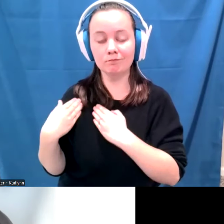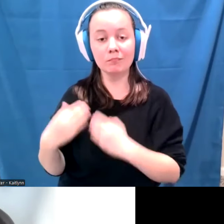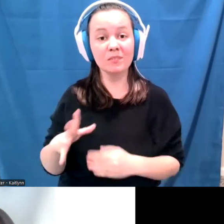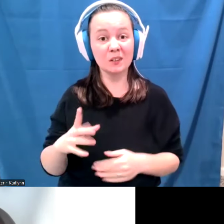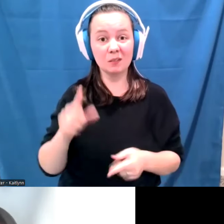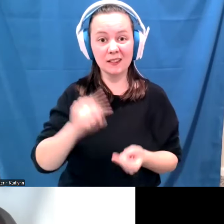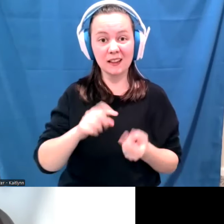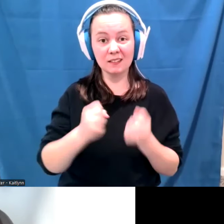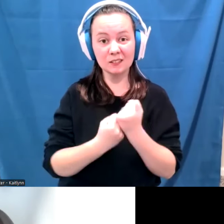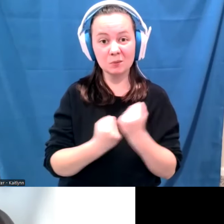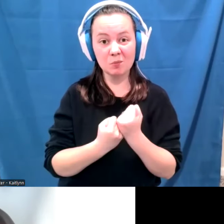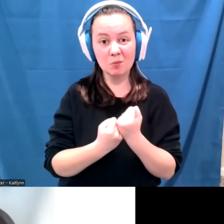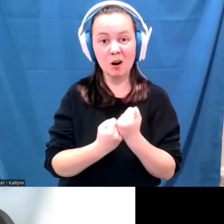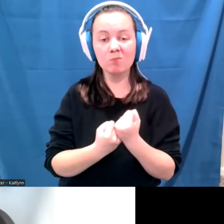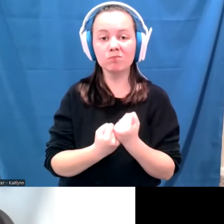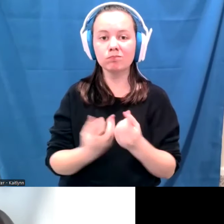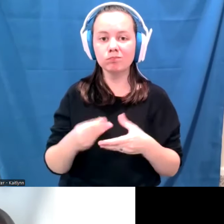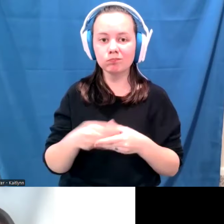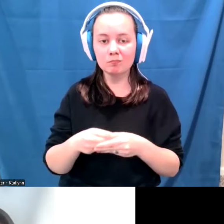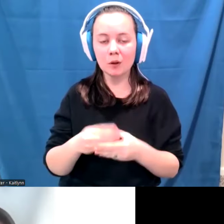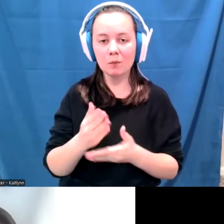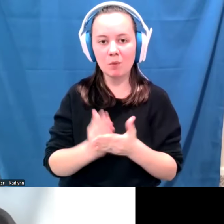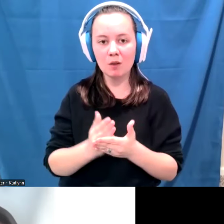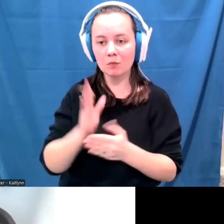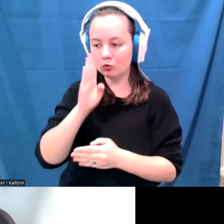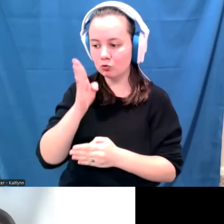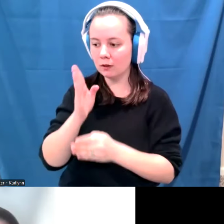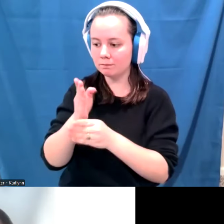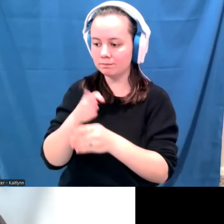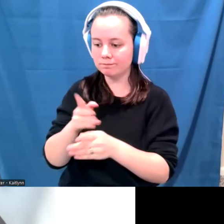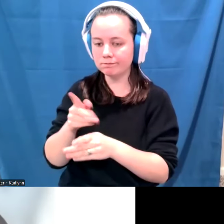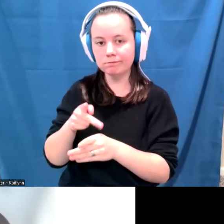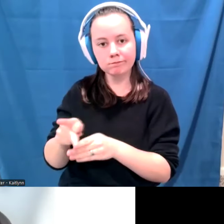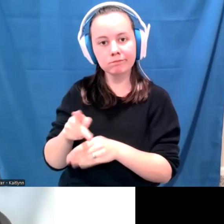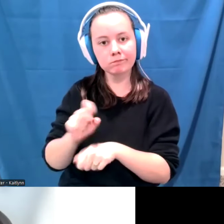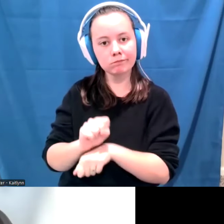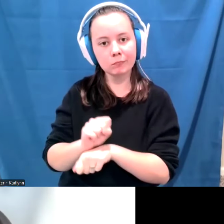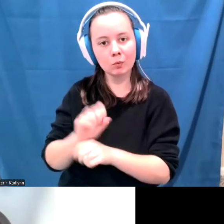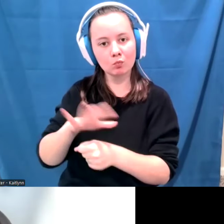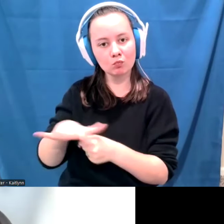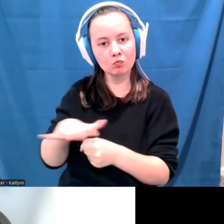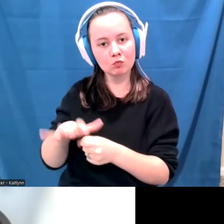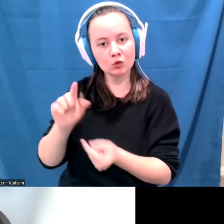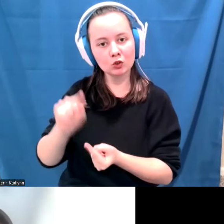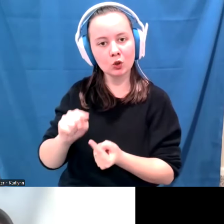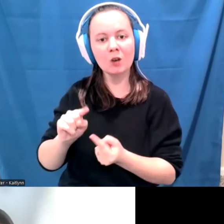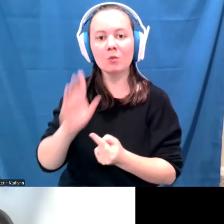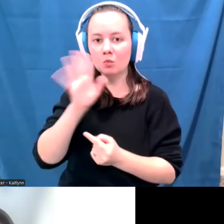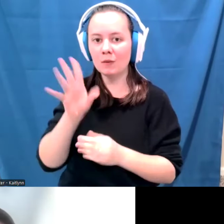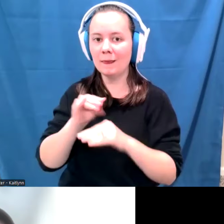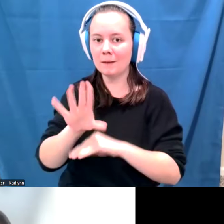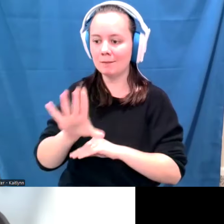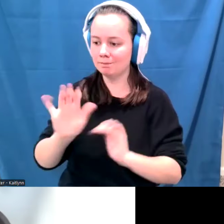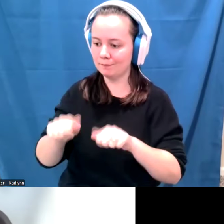due to the direct care workforce shortage will impact family caregivers' ability to stay in the labor force